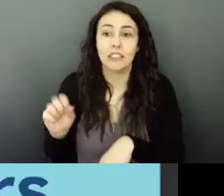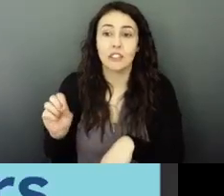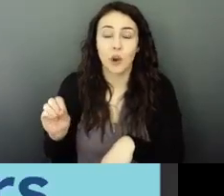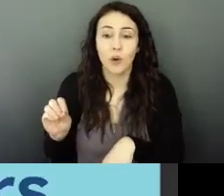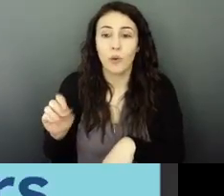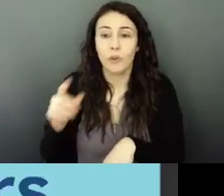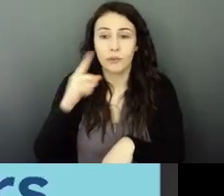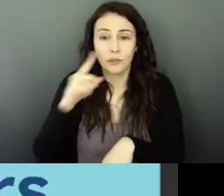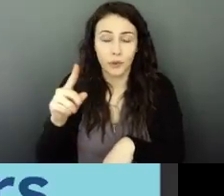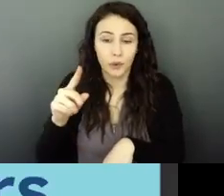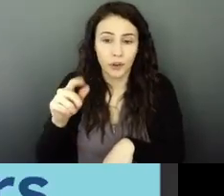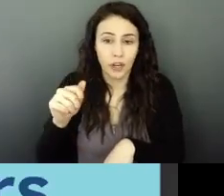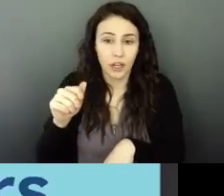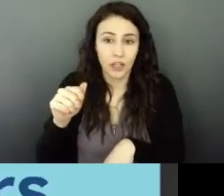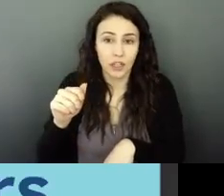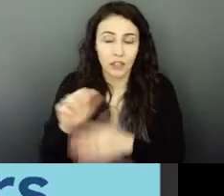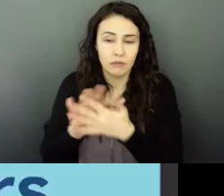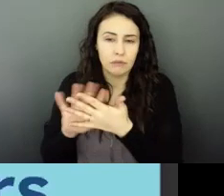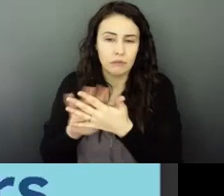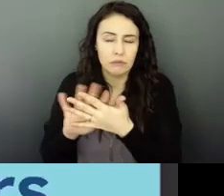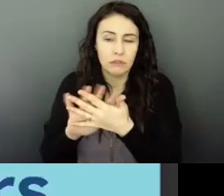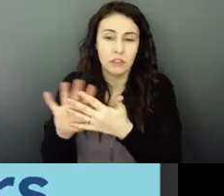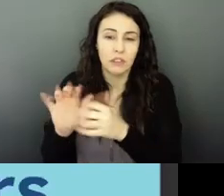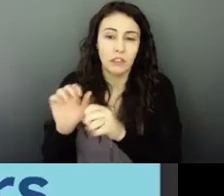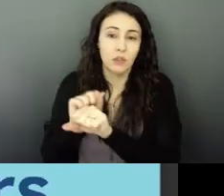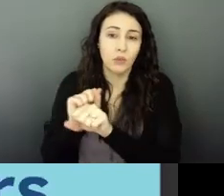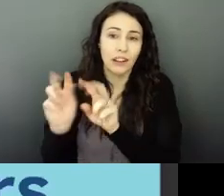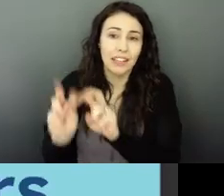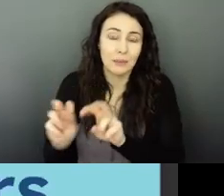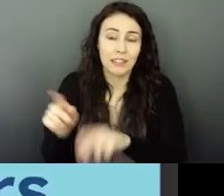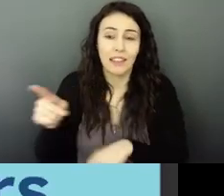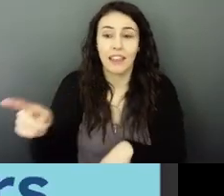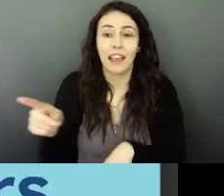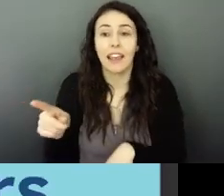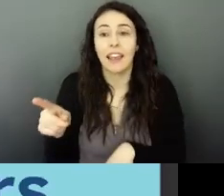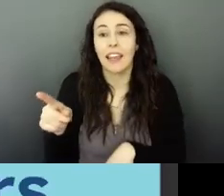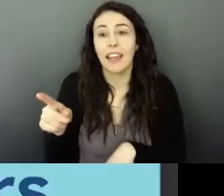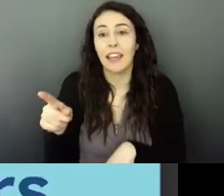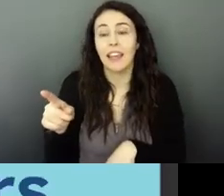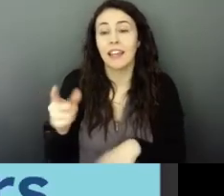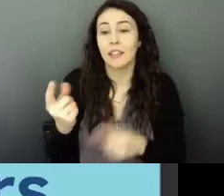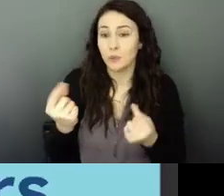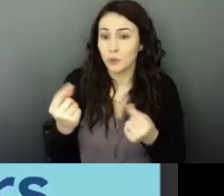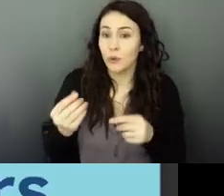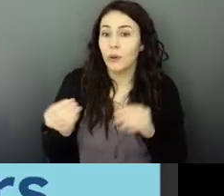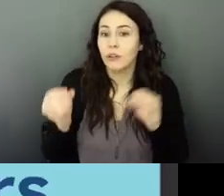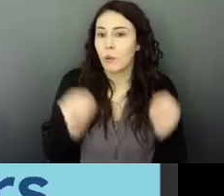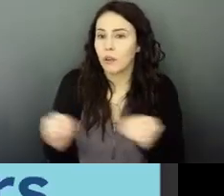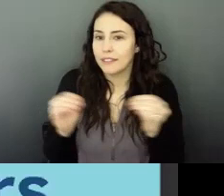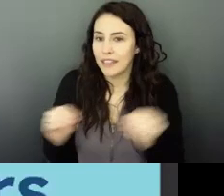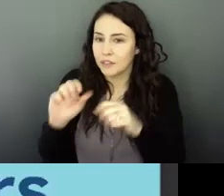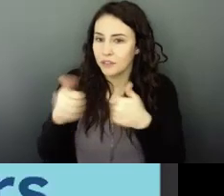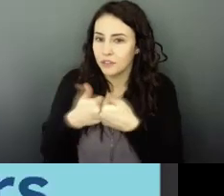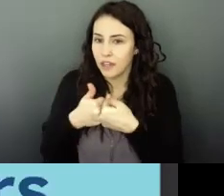organ assessment, they are working on a organizational challenge,